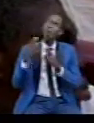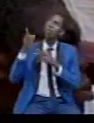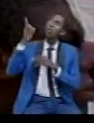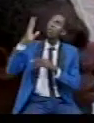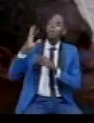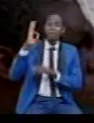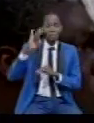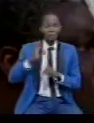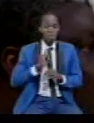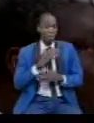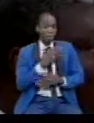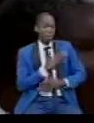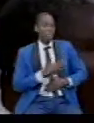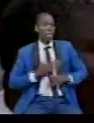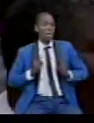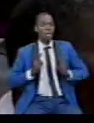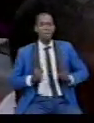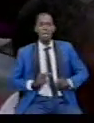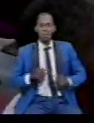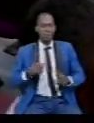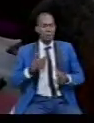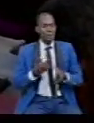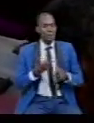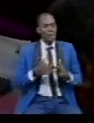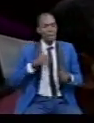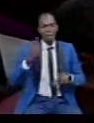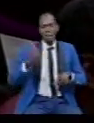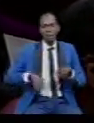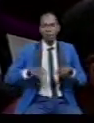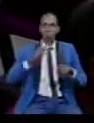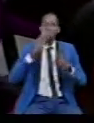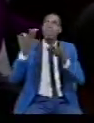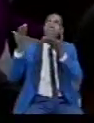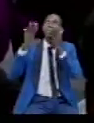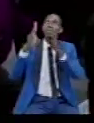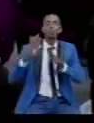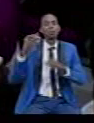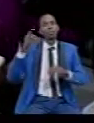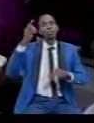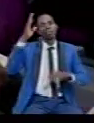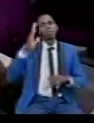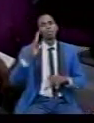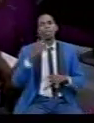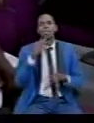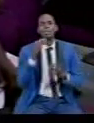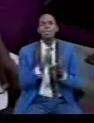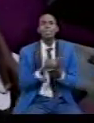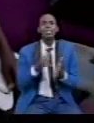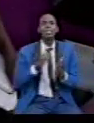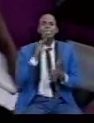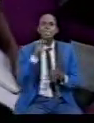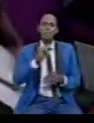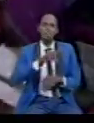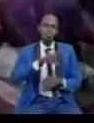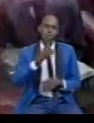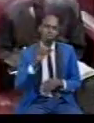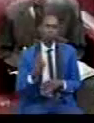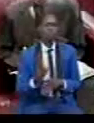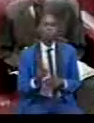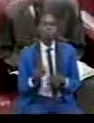then I should not be a servant of God. And then he said, his devotion, his commitment,